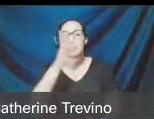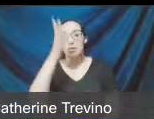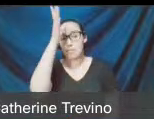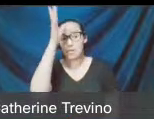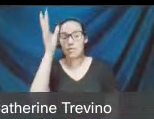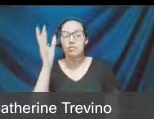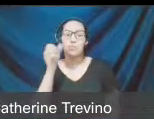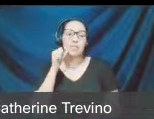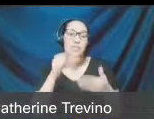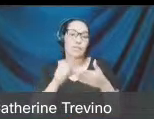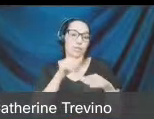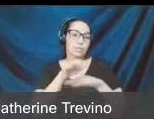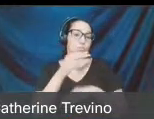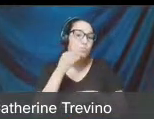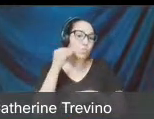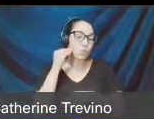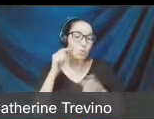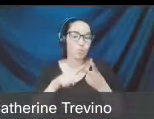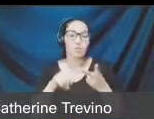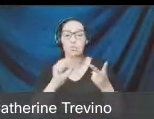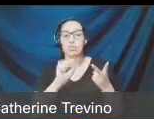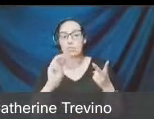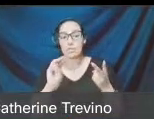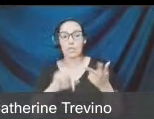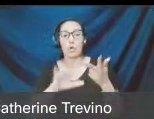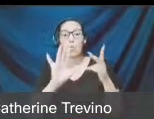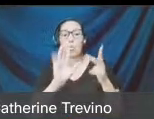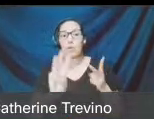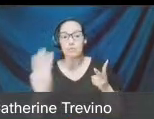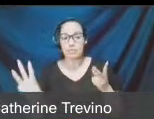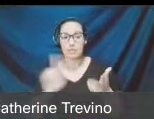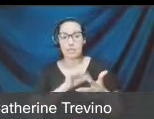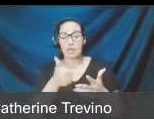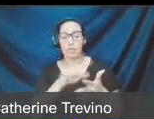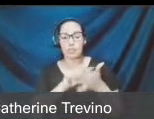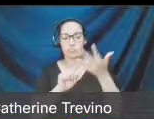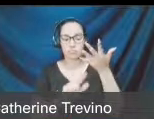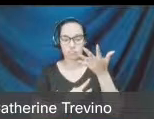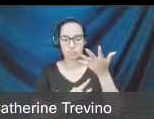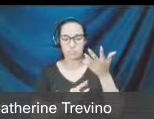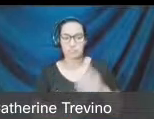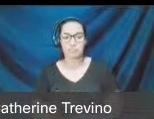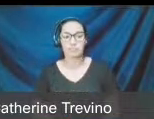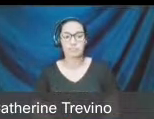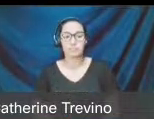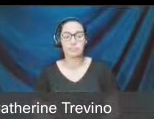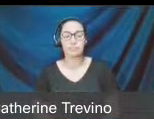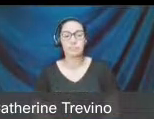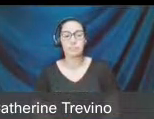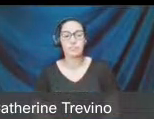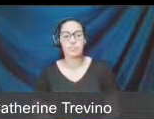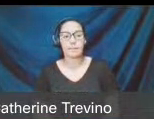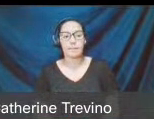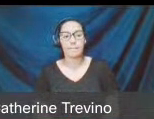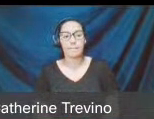Q communique, social media, and our websites. Next slide, please.